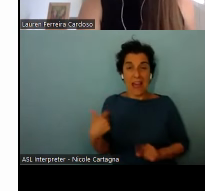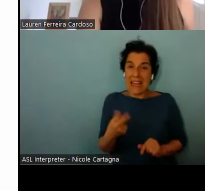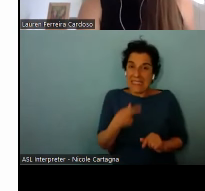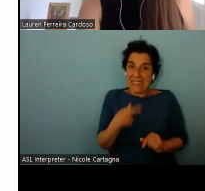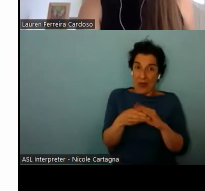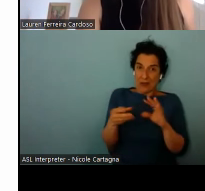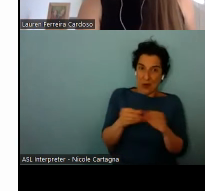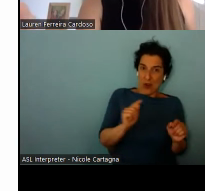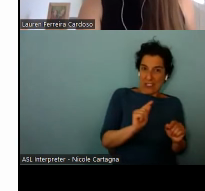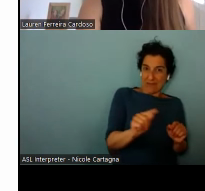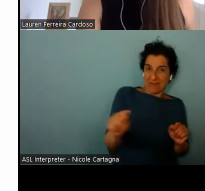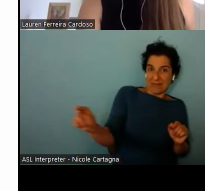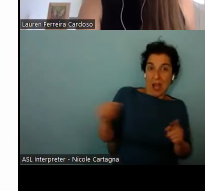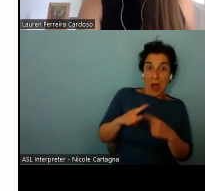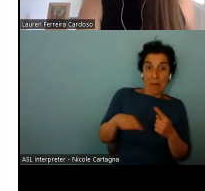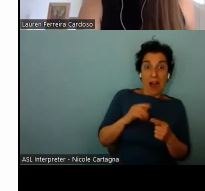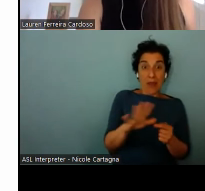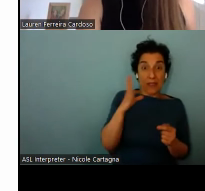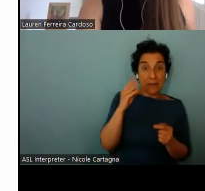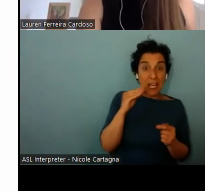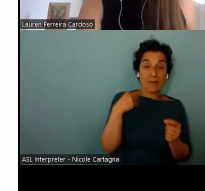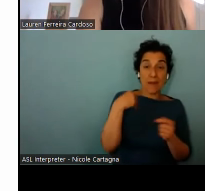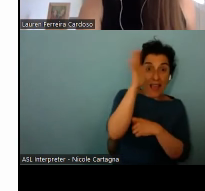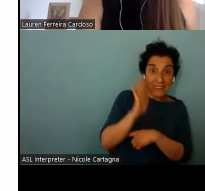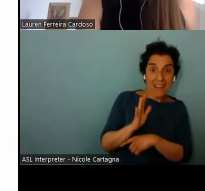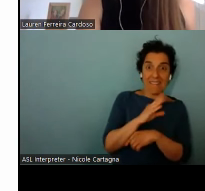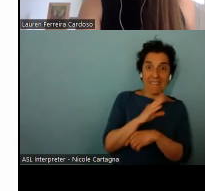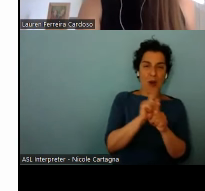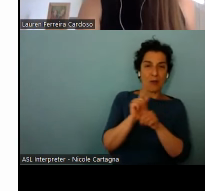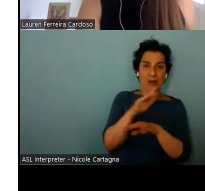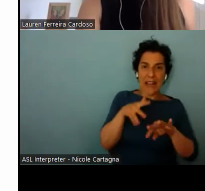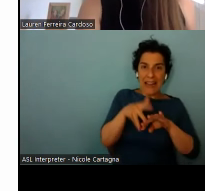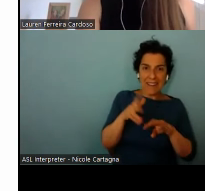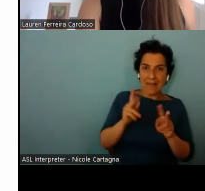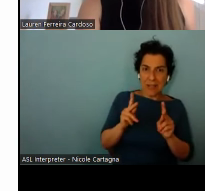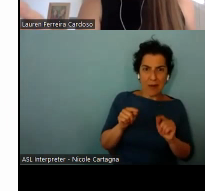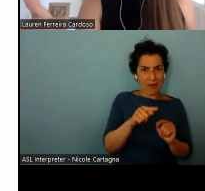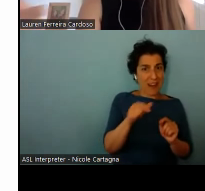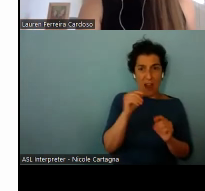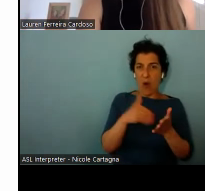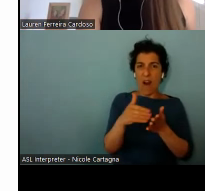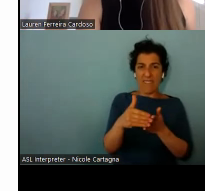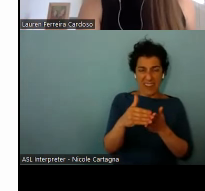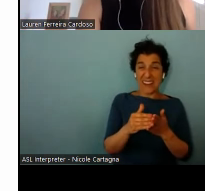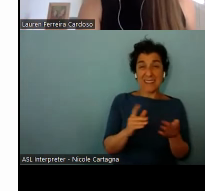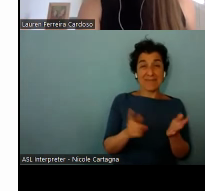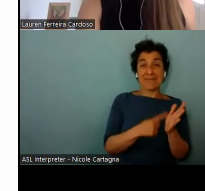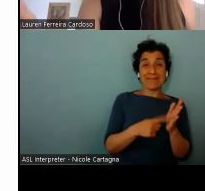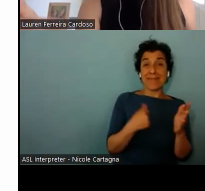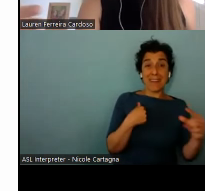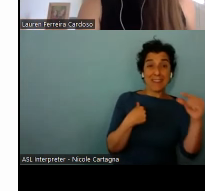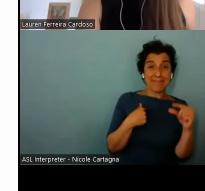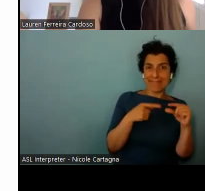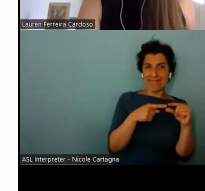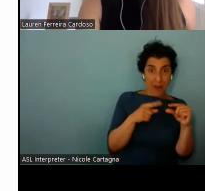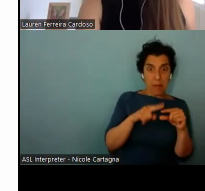the experiences of Alaskan Native and Native Americans, which is not often the case with the data that we have. We're